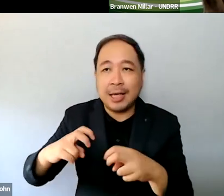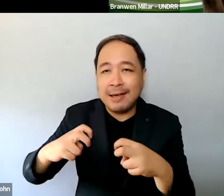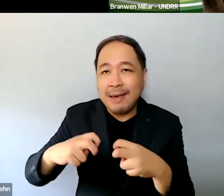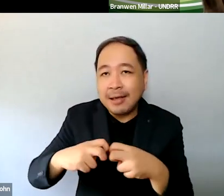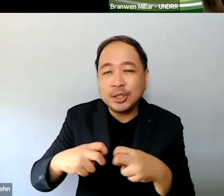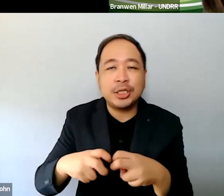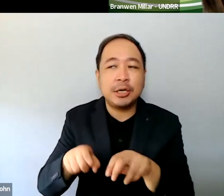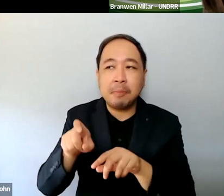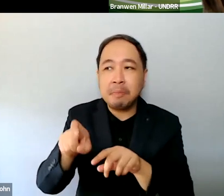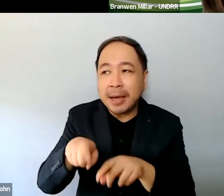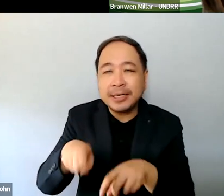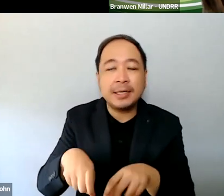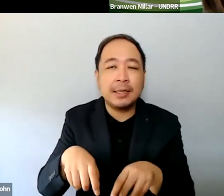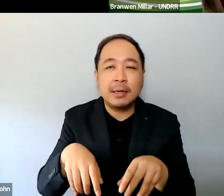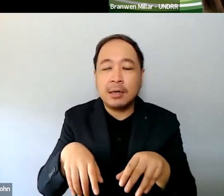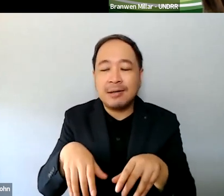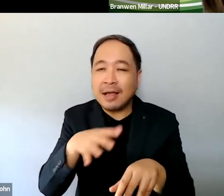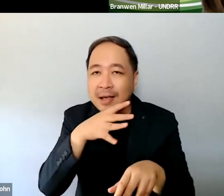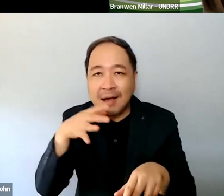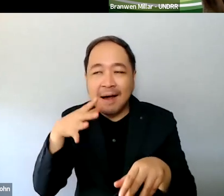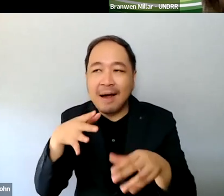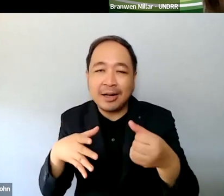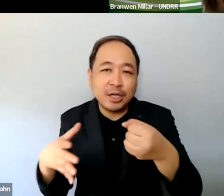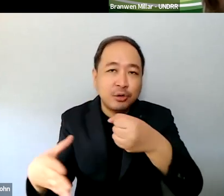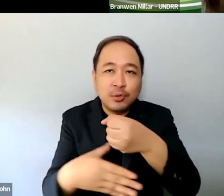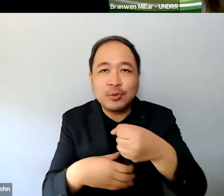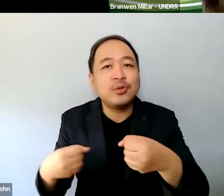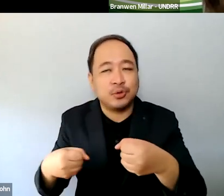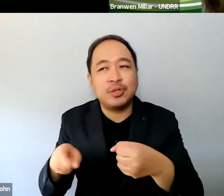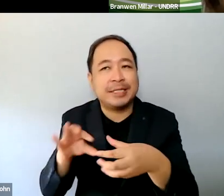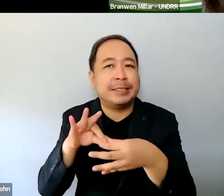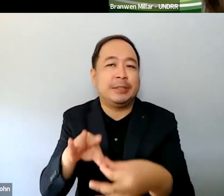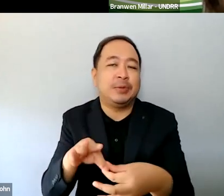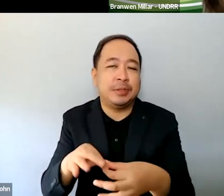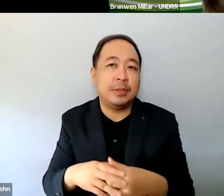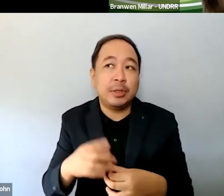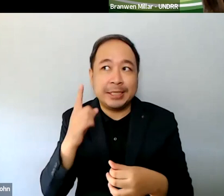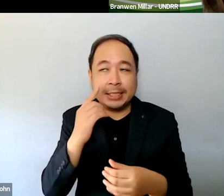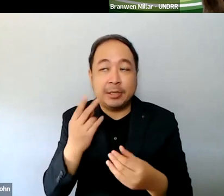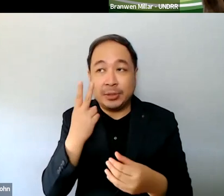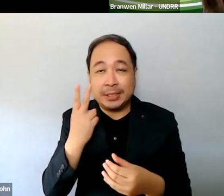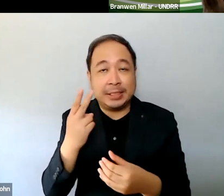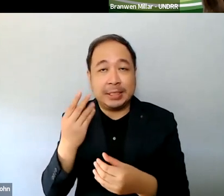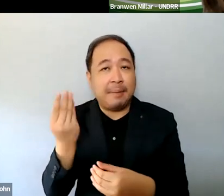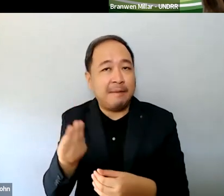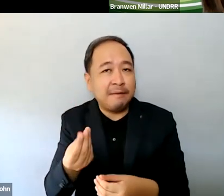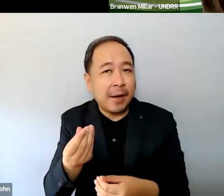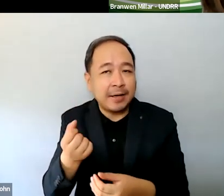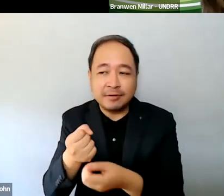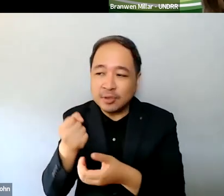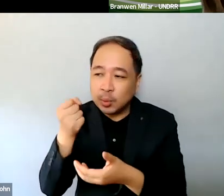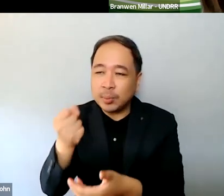So once again, encouraging the group to also look at these very important linkages, including the financing that may come through the